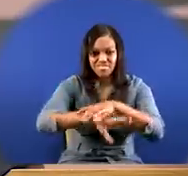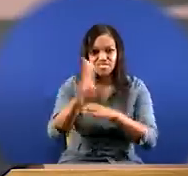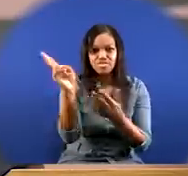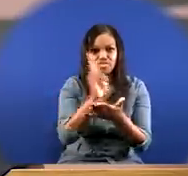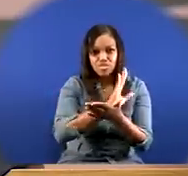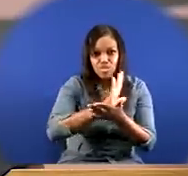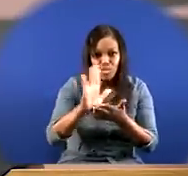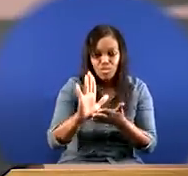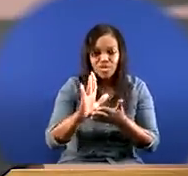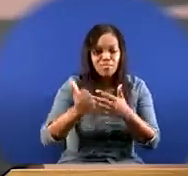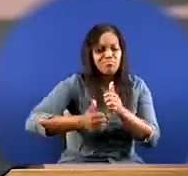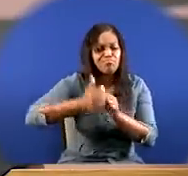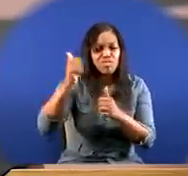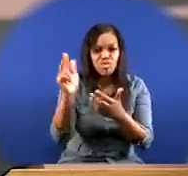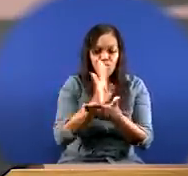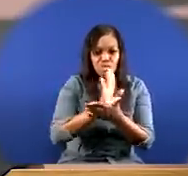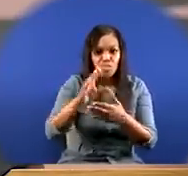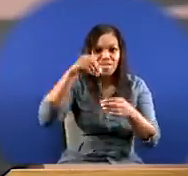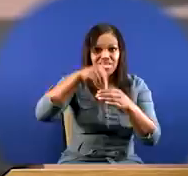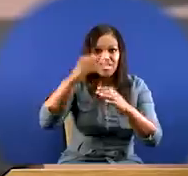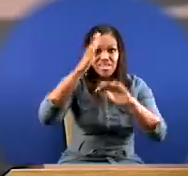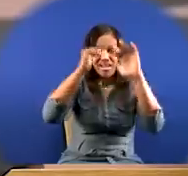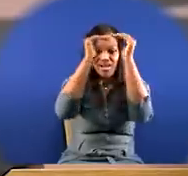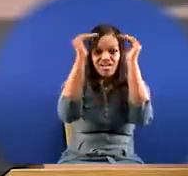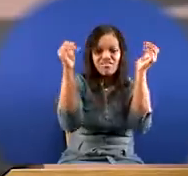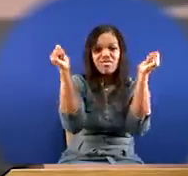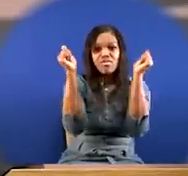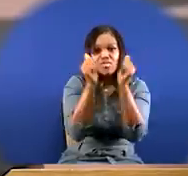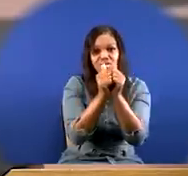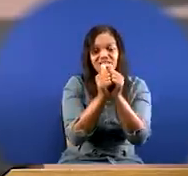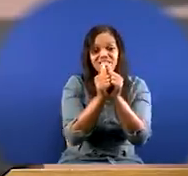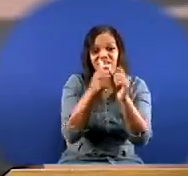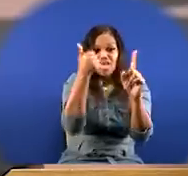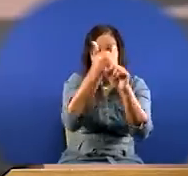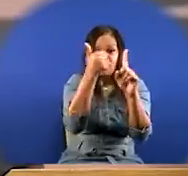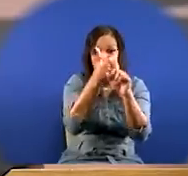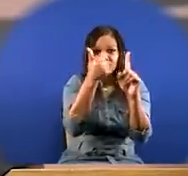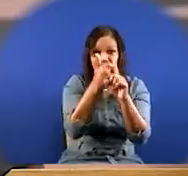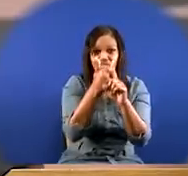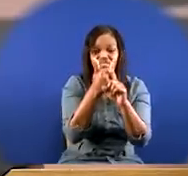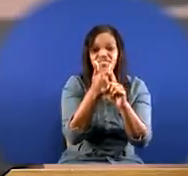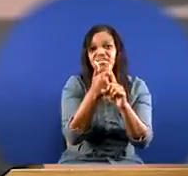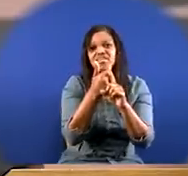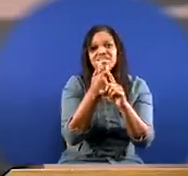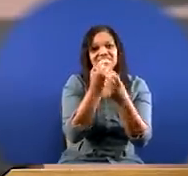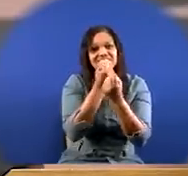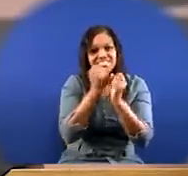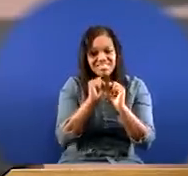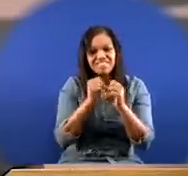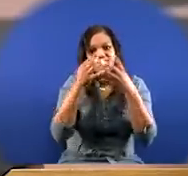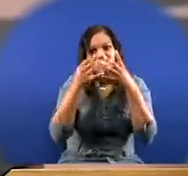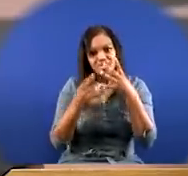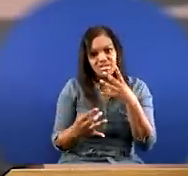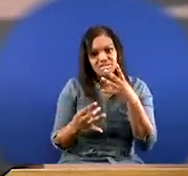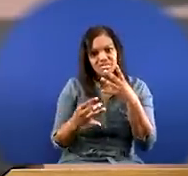Holy of Holies in heaven with his own atoning blood.